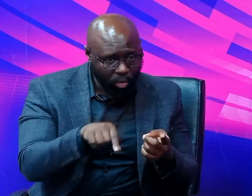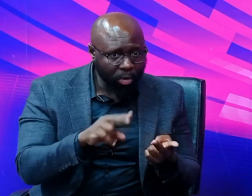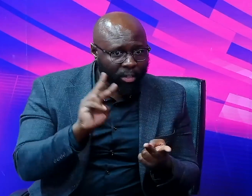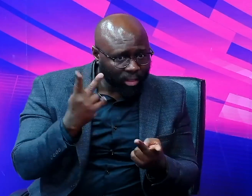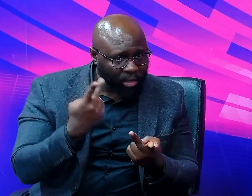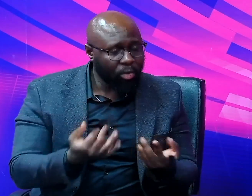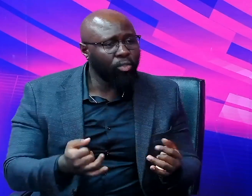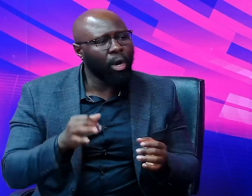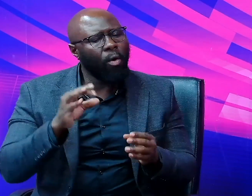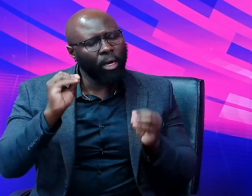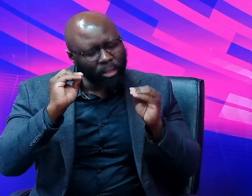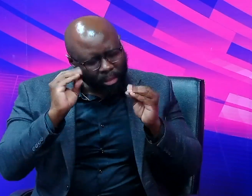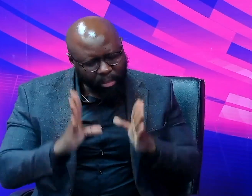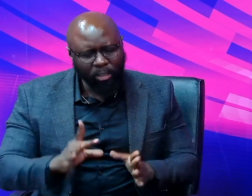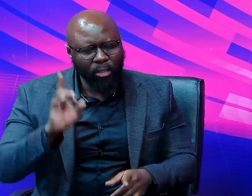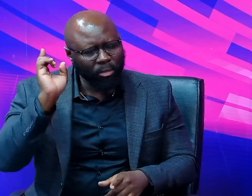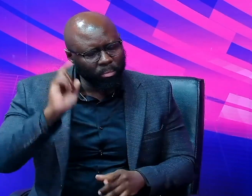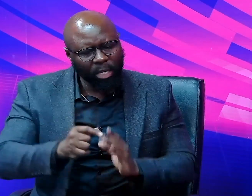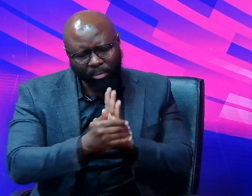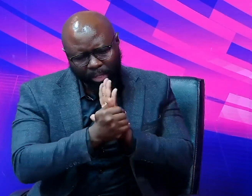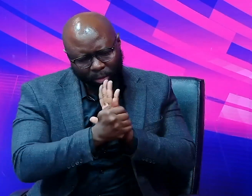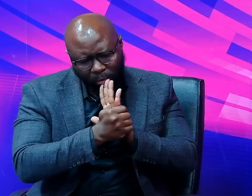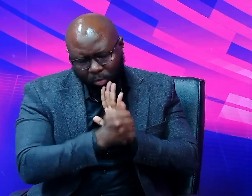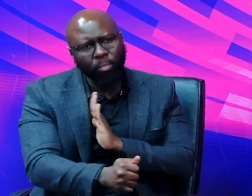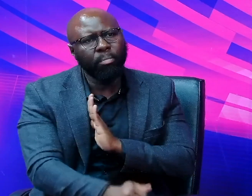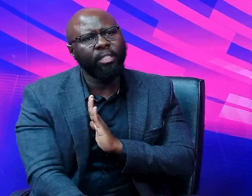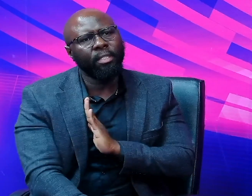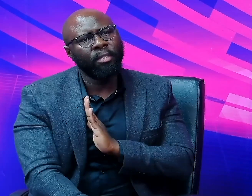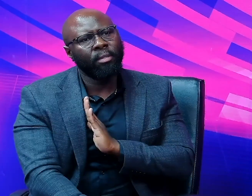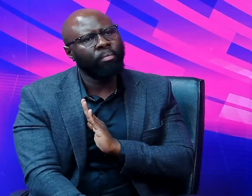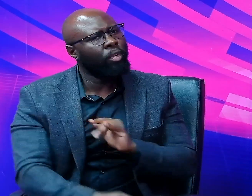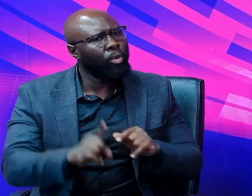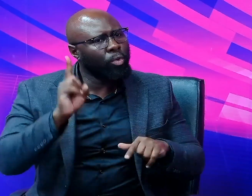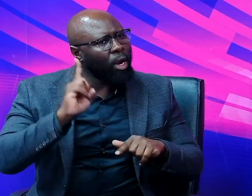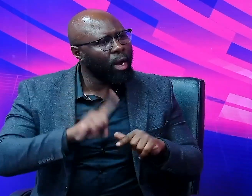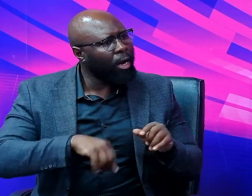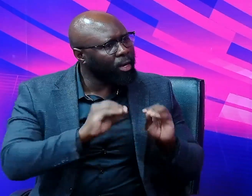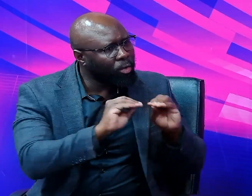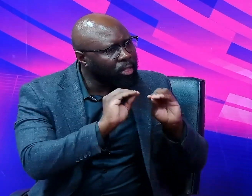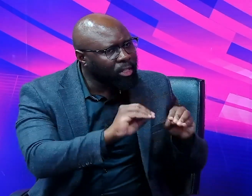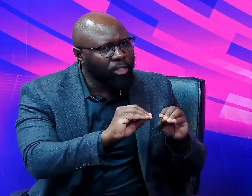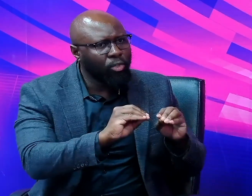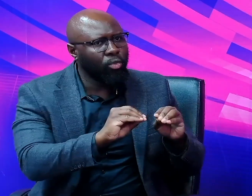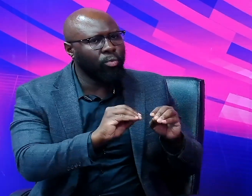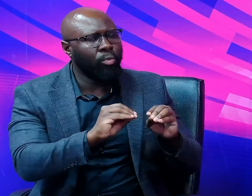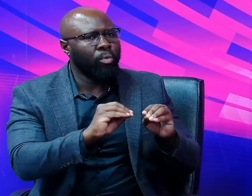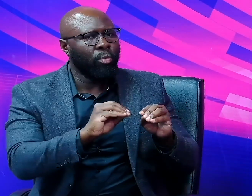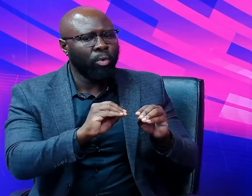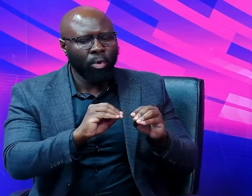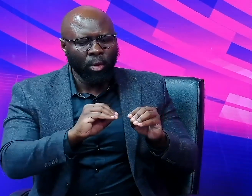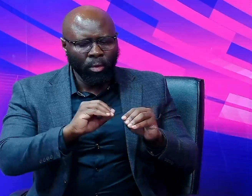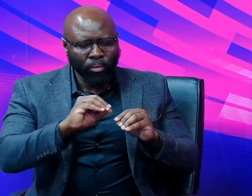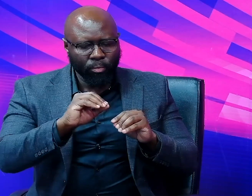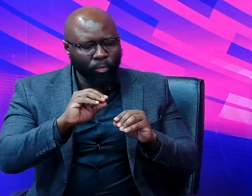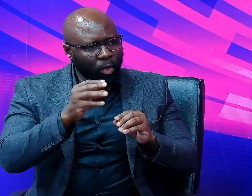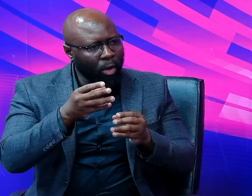this is not rhyming. Number two, our children must be equipped. I